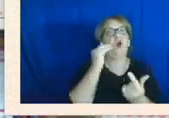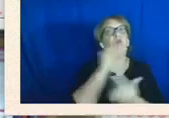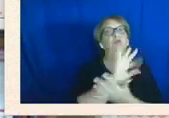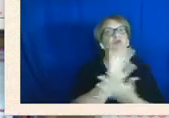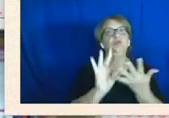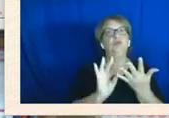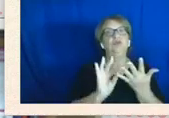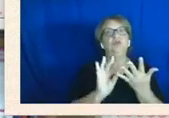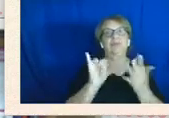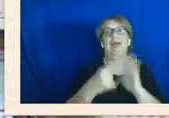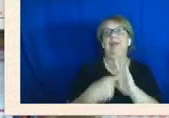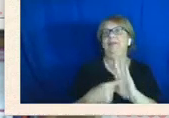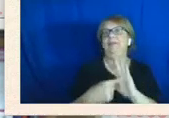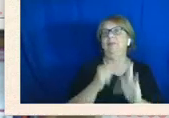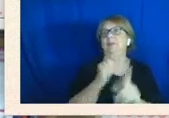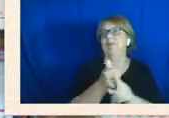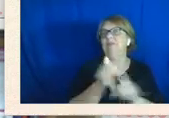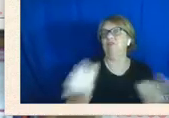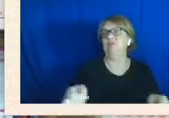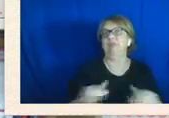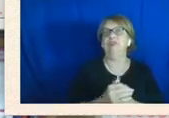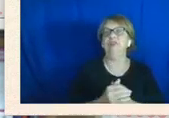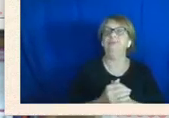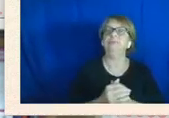example of self-determination?